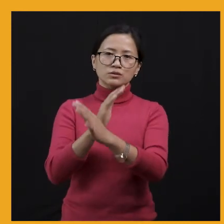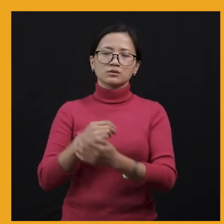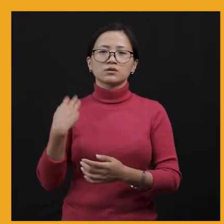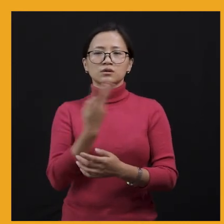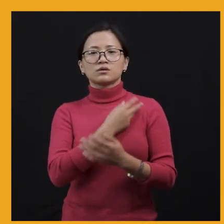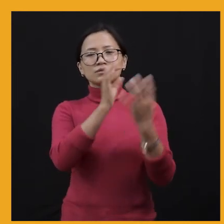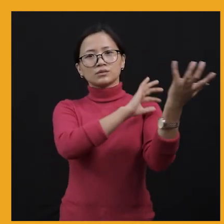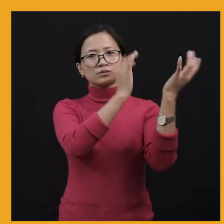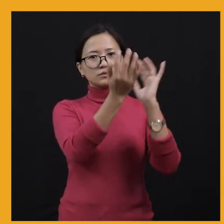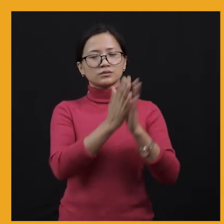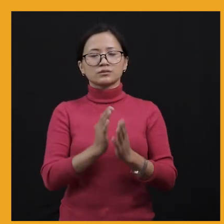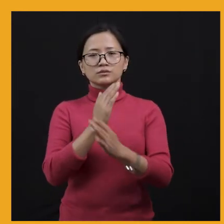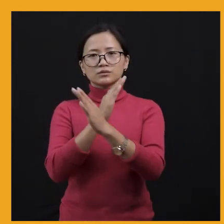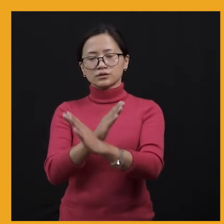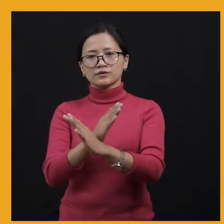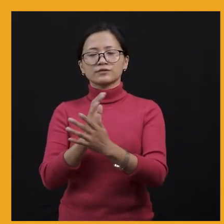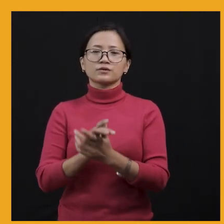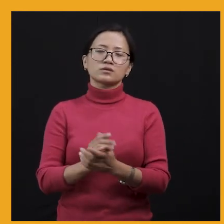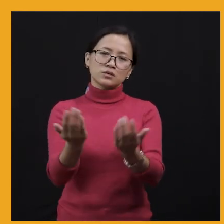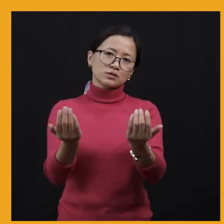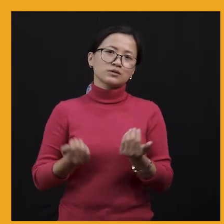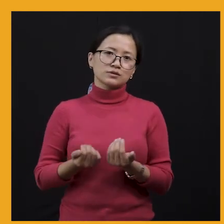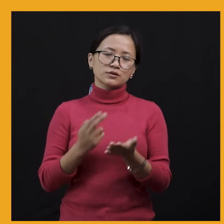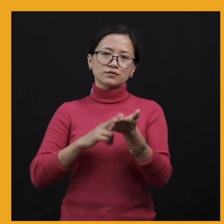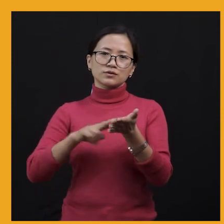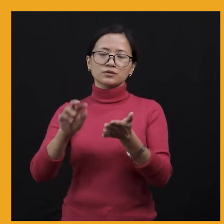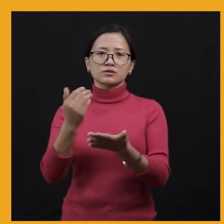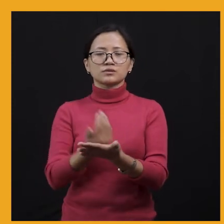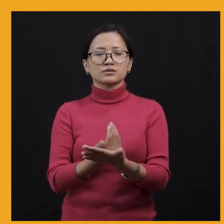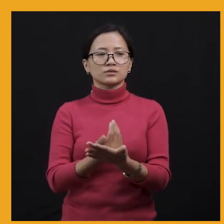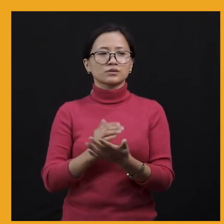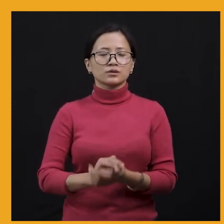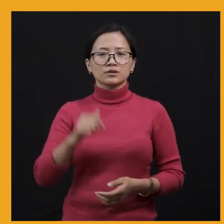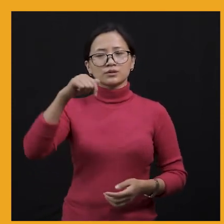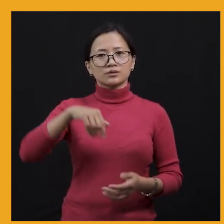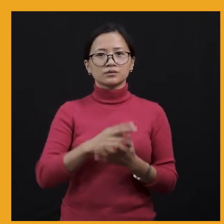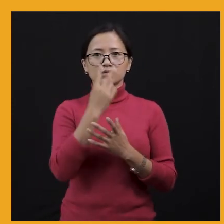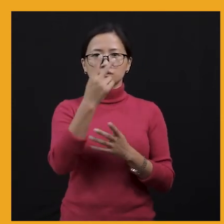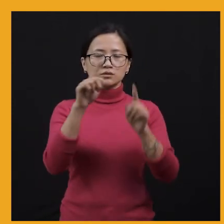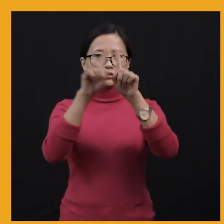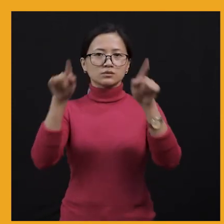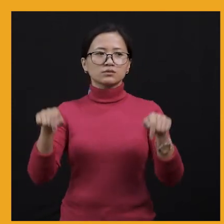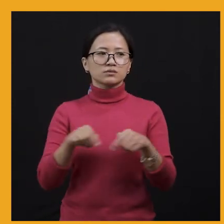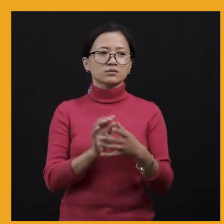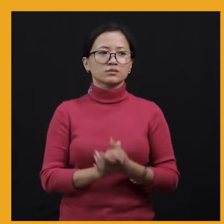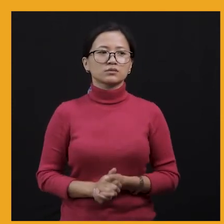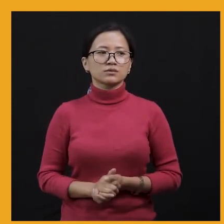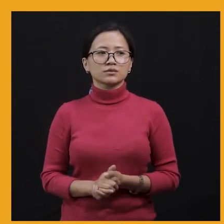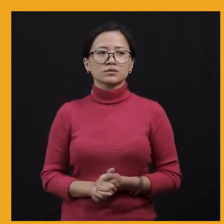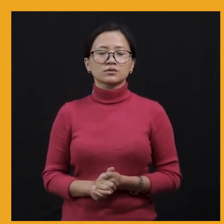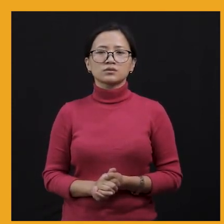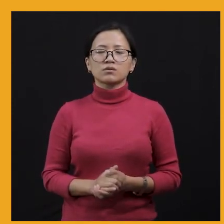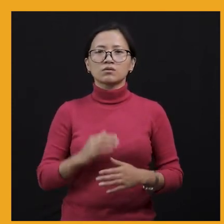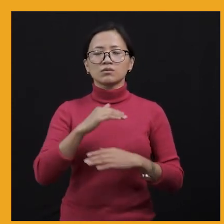planet, save natural resources, right? And the other one here, we can see here.